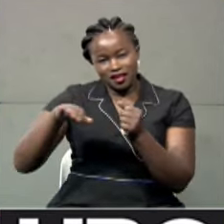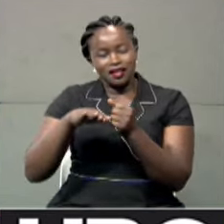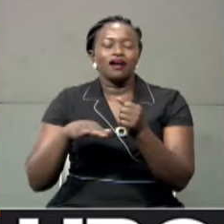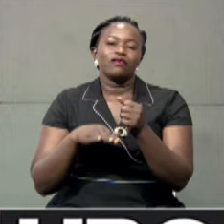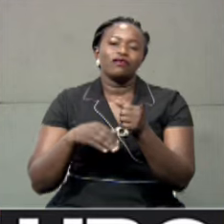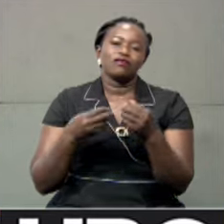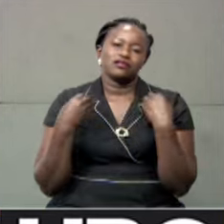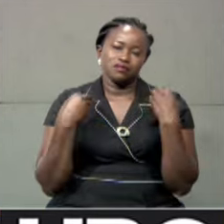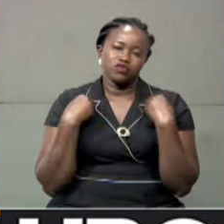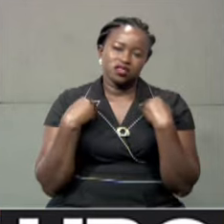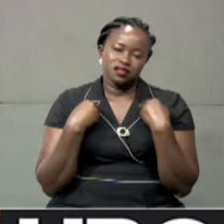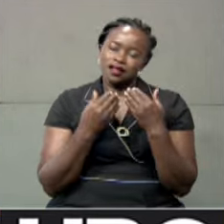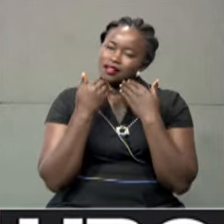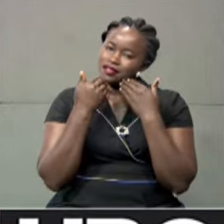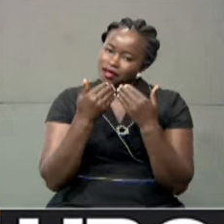you so, so much.